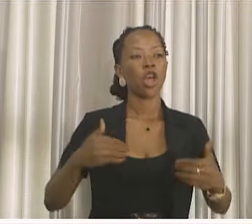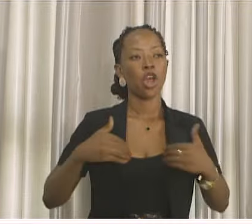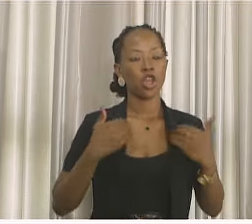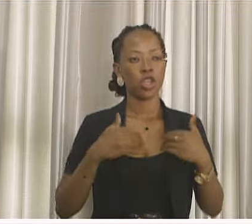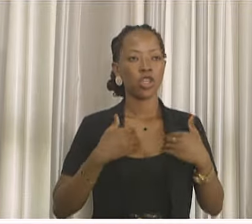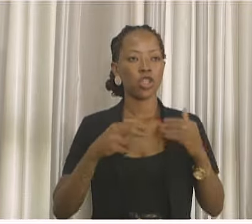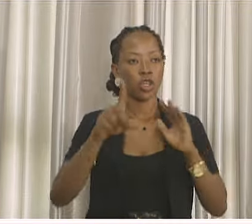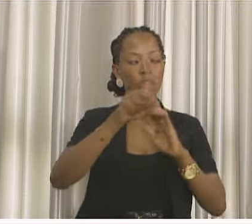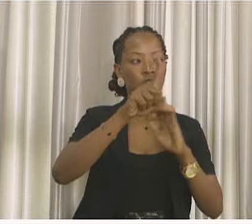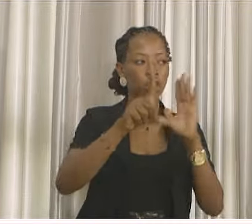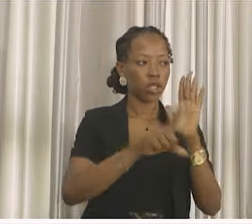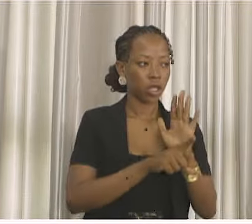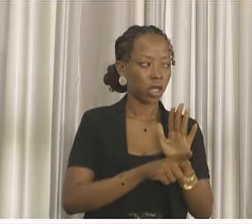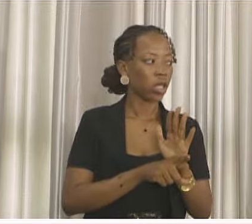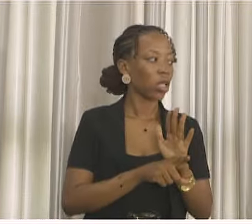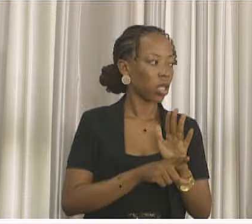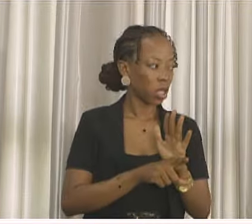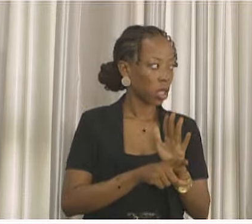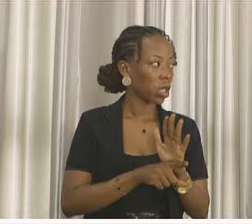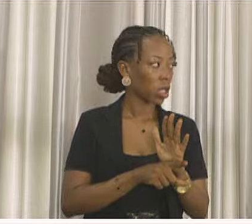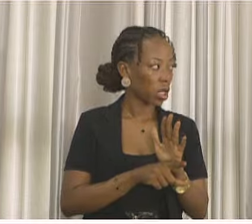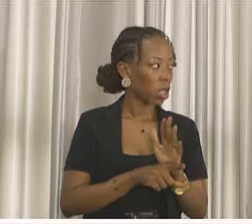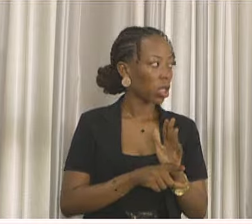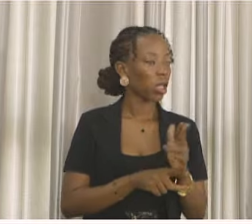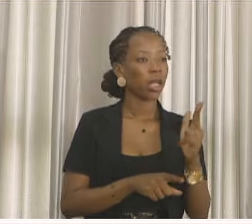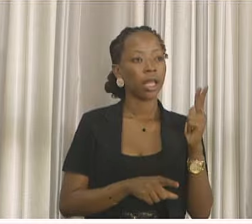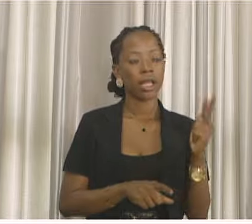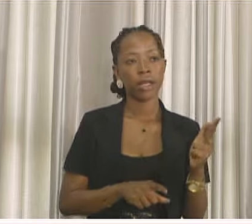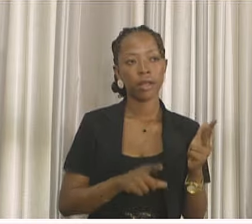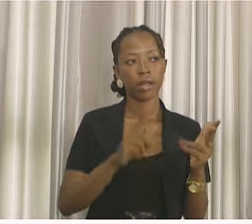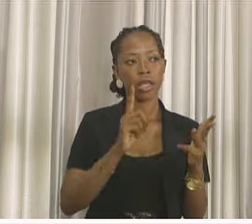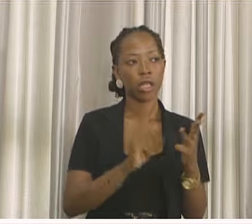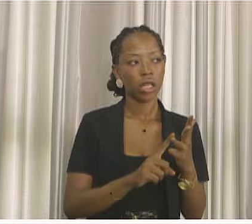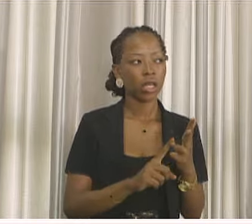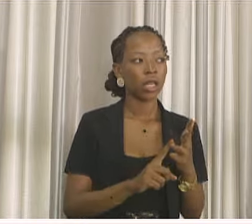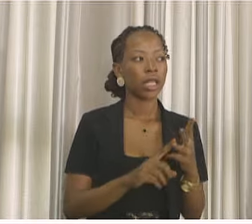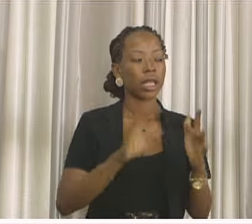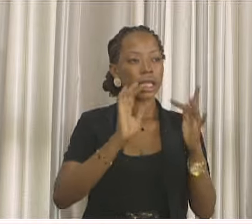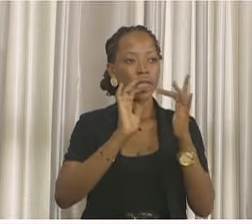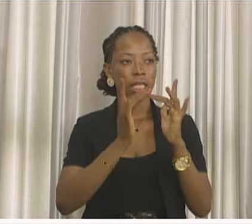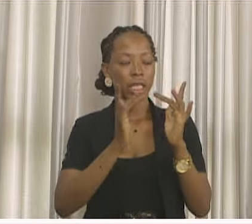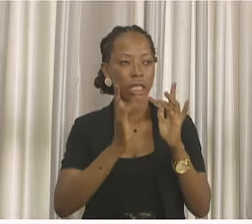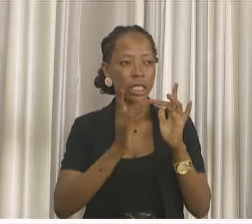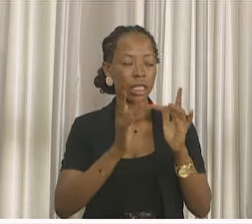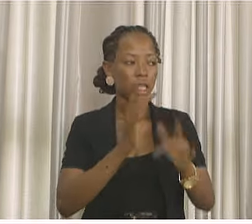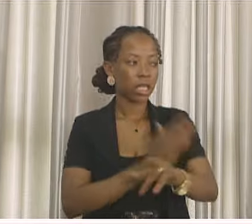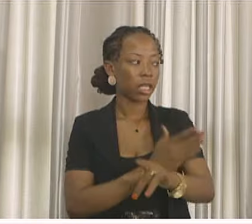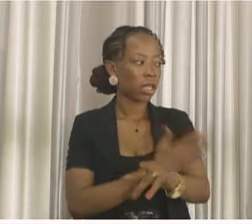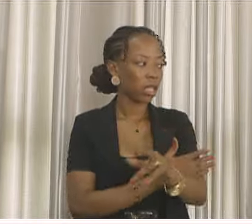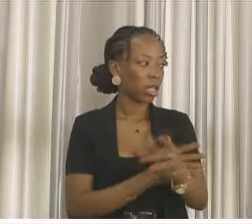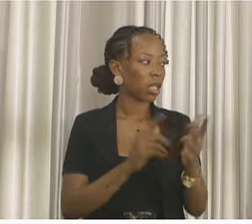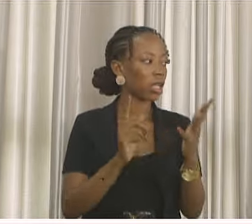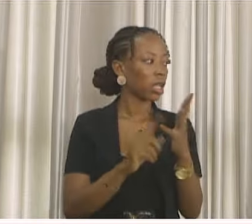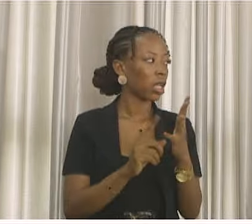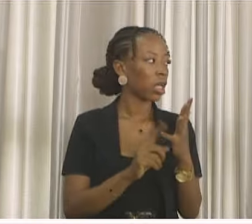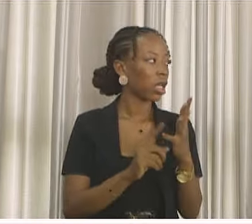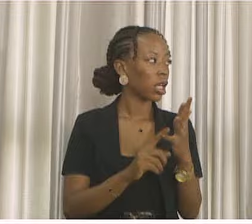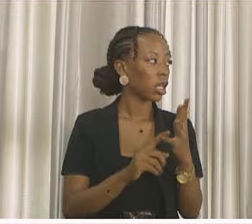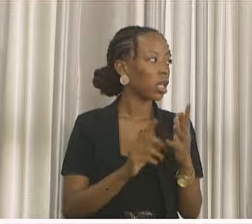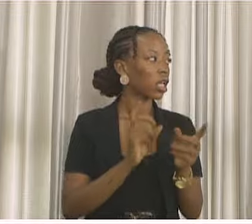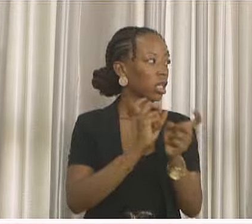providing 500,000 jobs for youth. That's very specific. Technology and infrastructure and